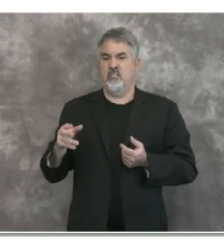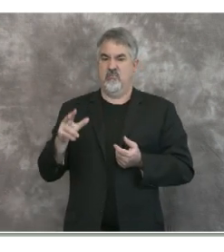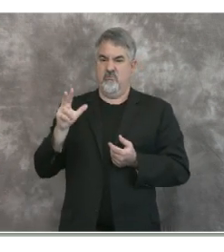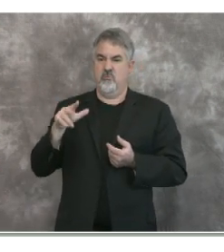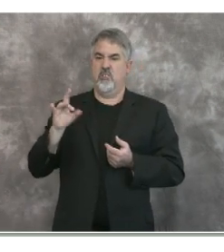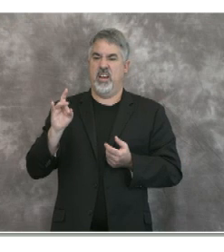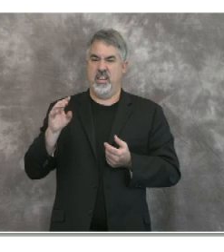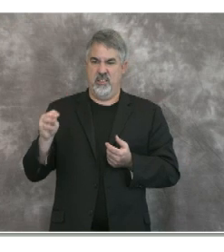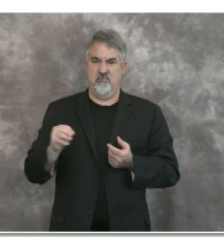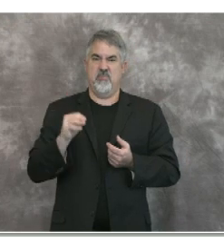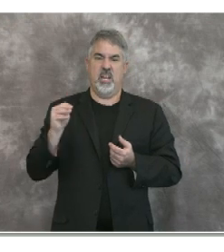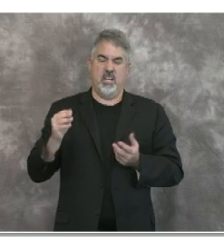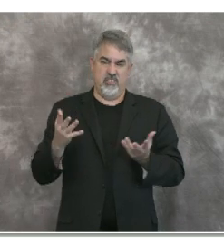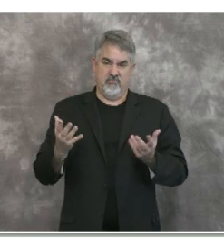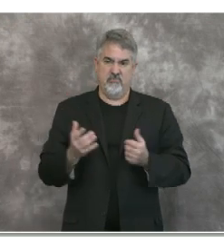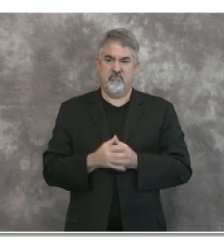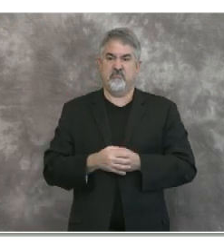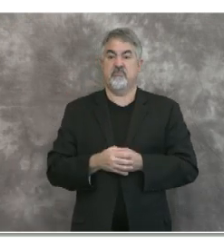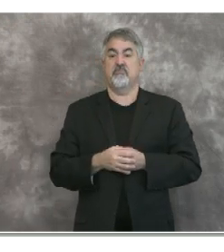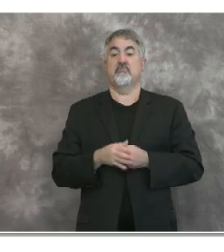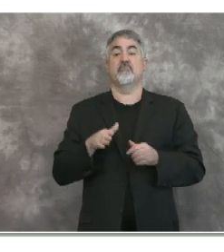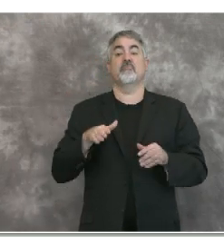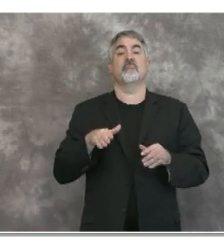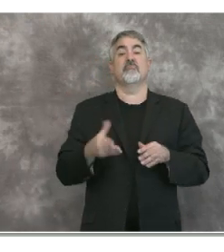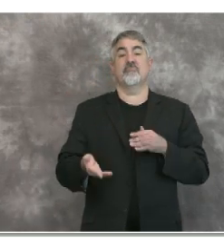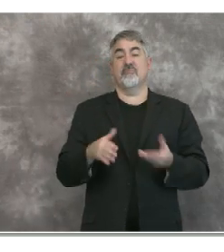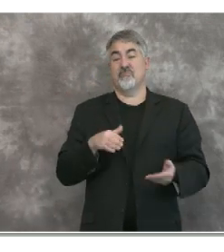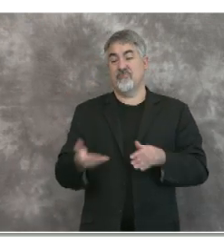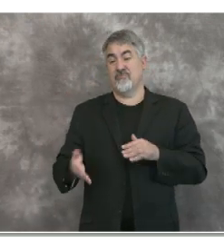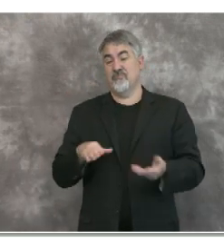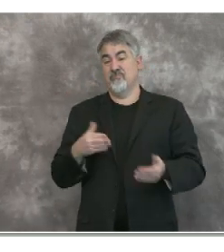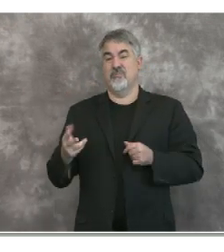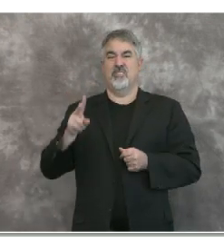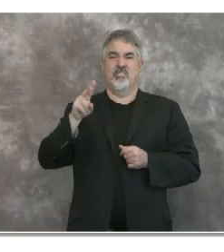3.8 million positive cases, including